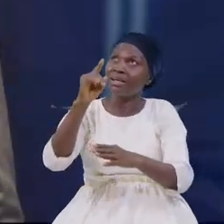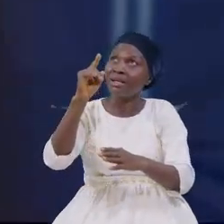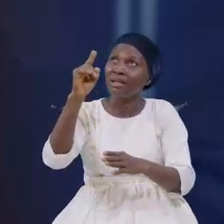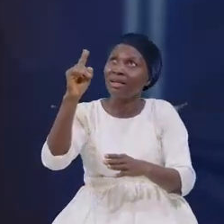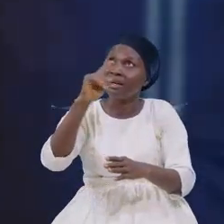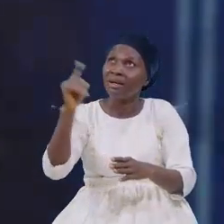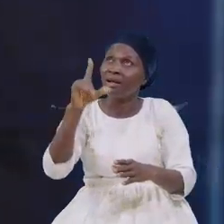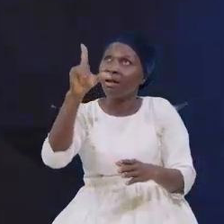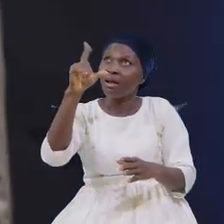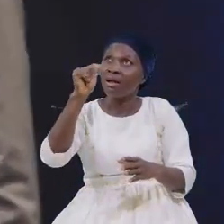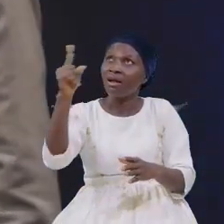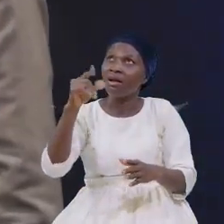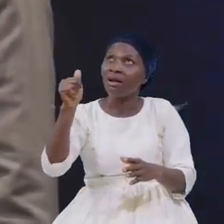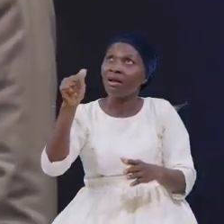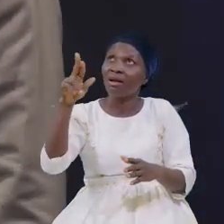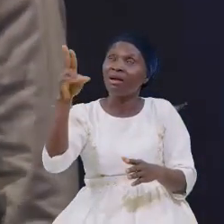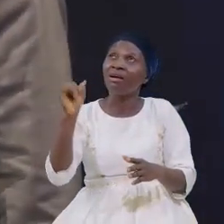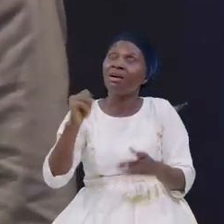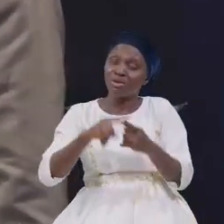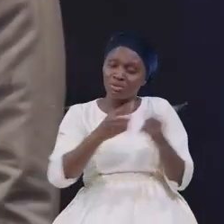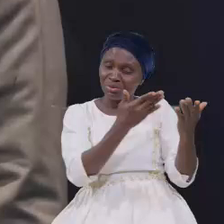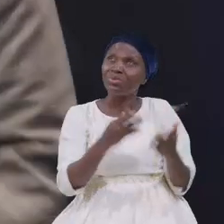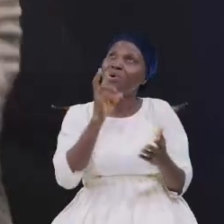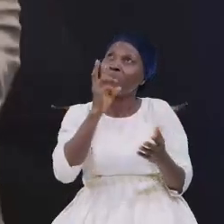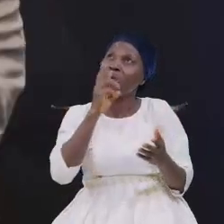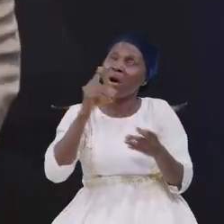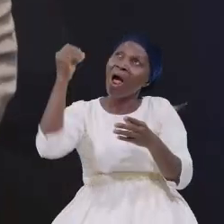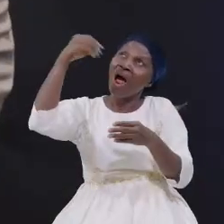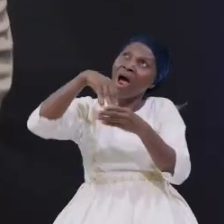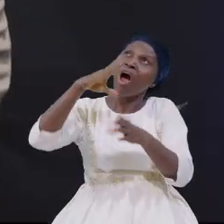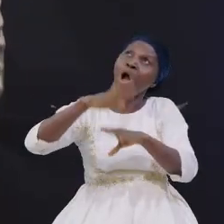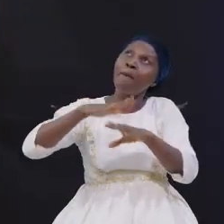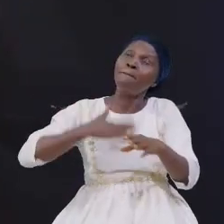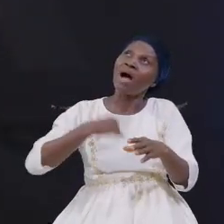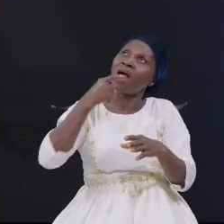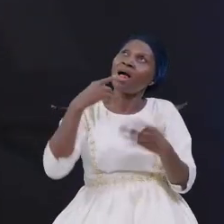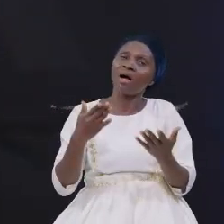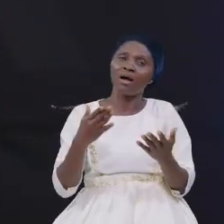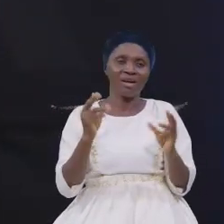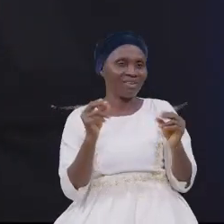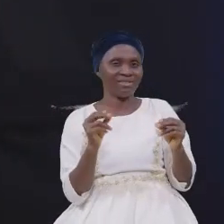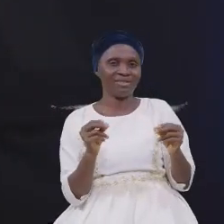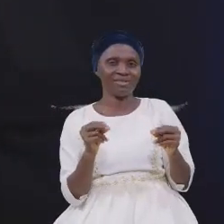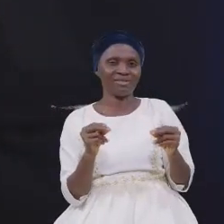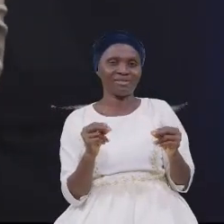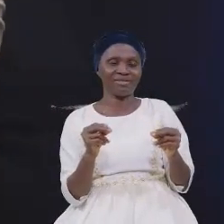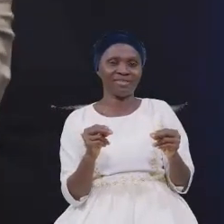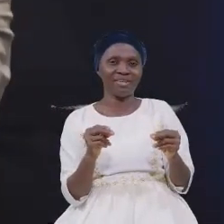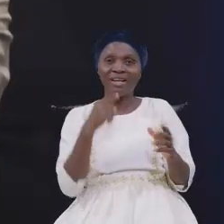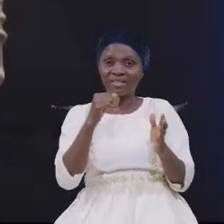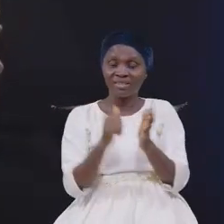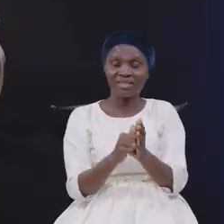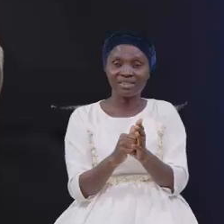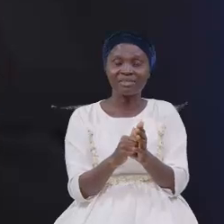rain fell while you were here. You had the chance. The water came, water of life. Whosoever will, let